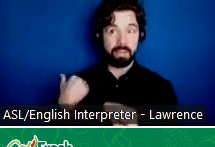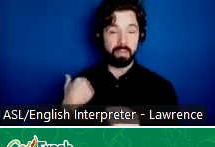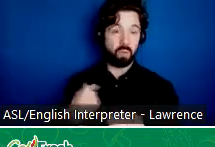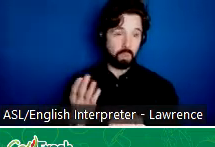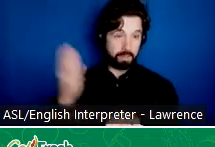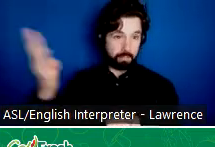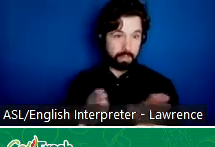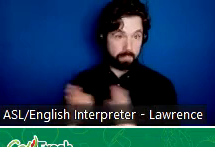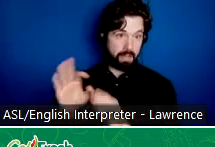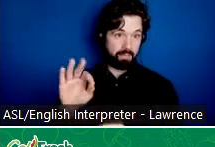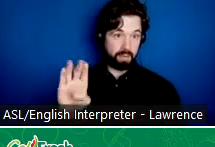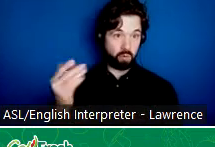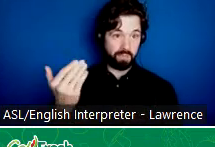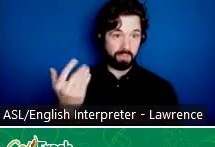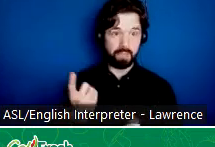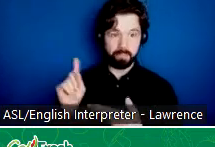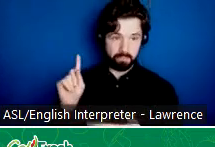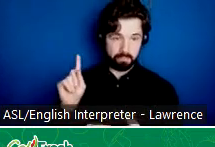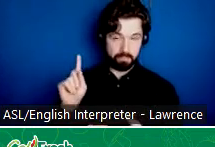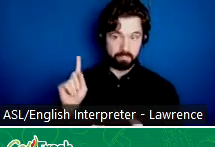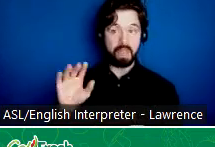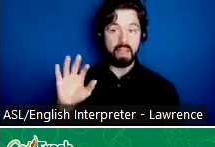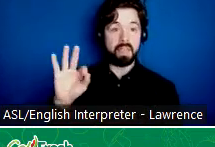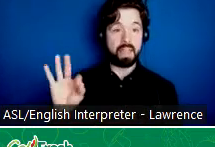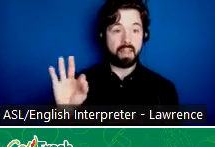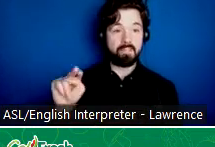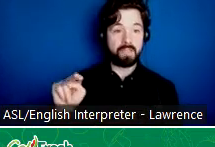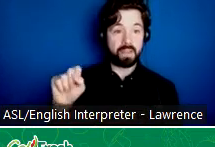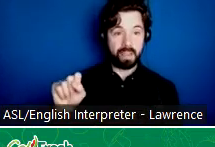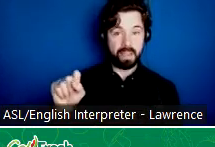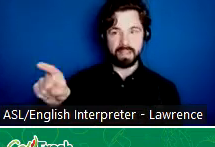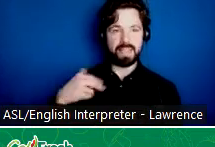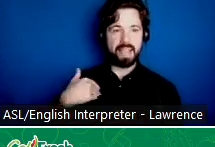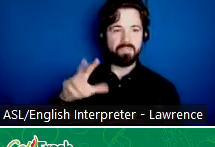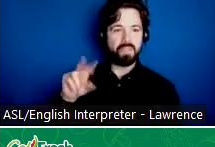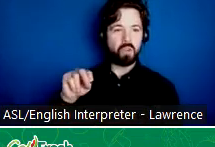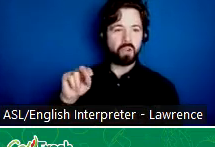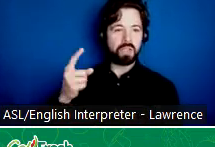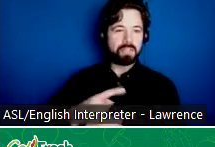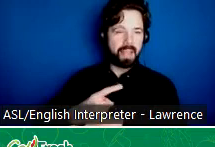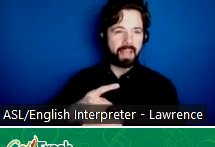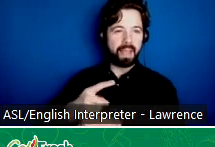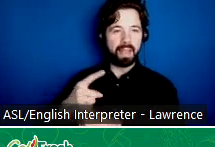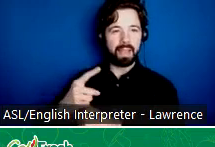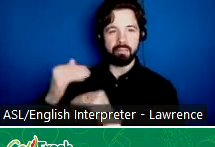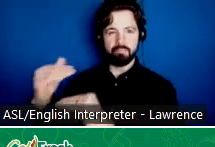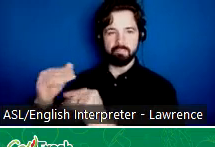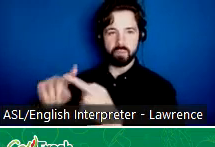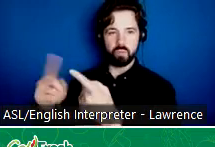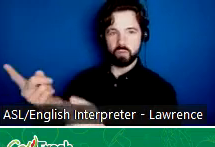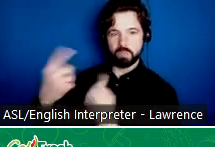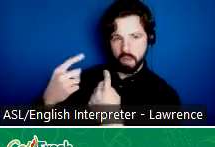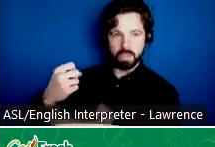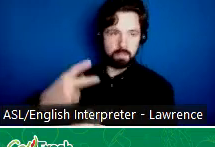15th, and the FNS has 30 days to be able to provide their responses or approval. So once